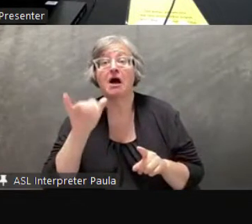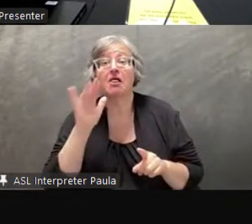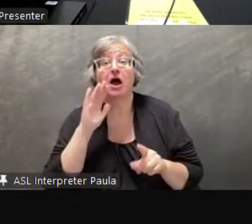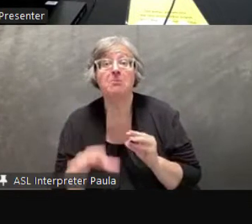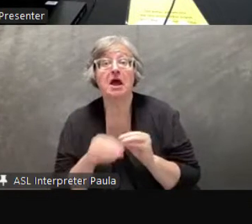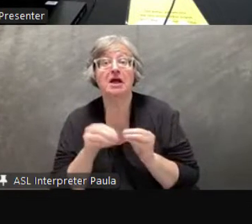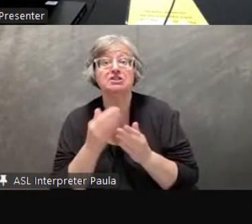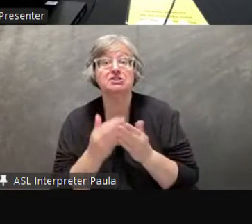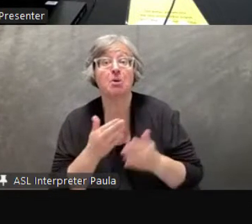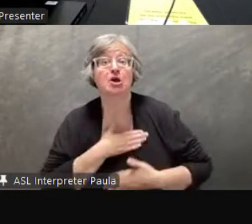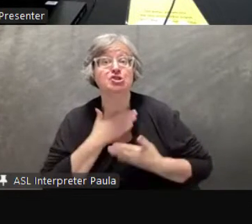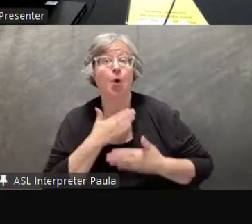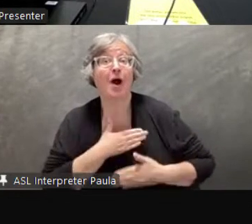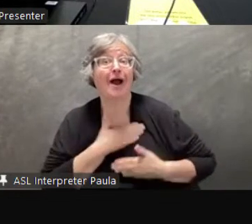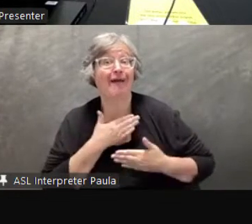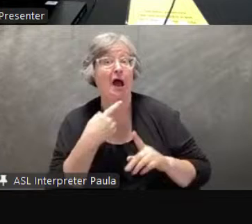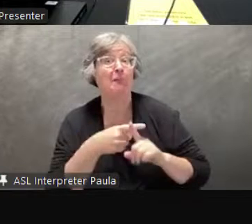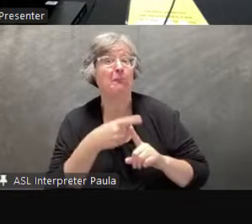so we'll have some joy.